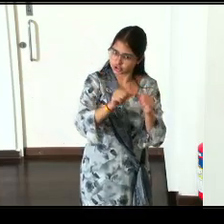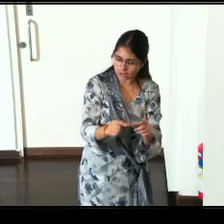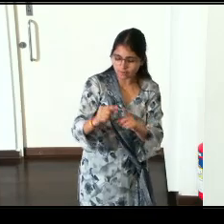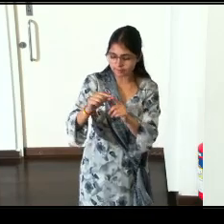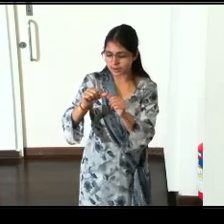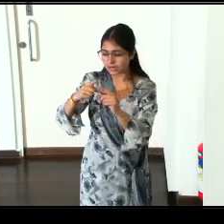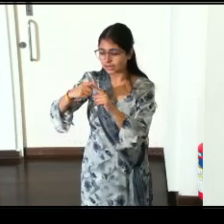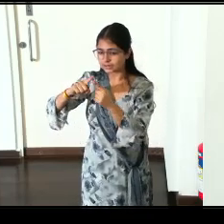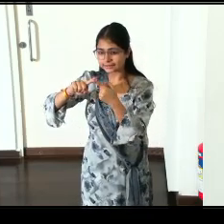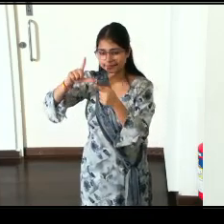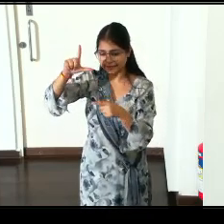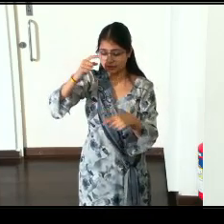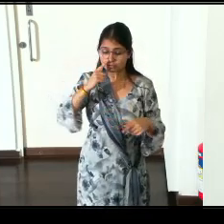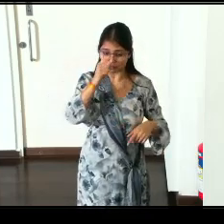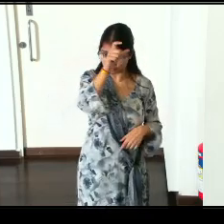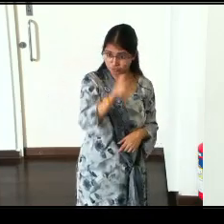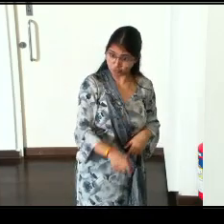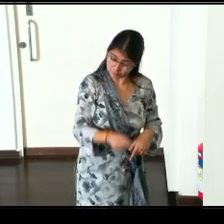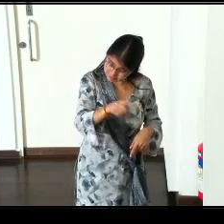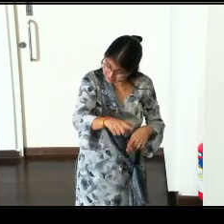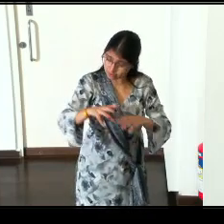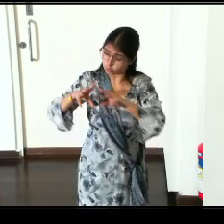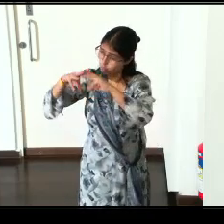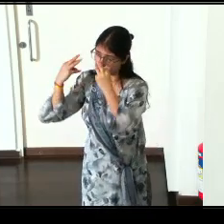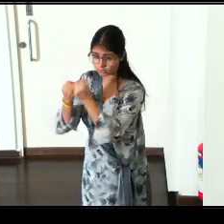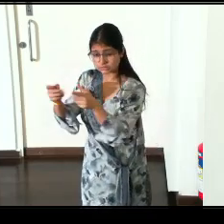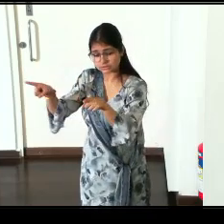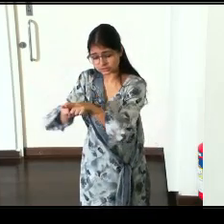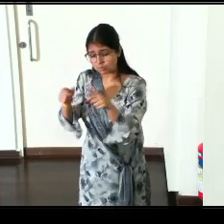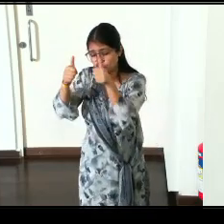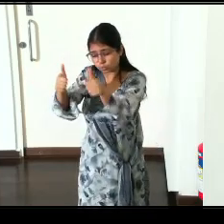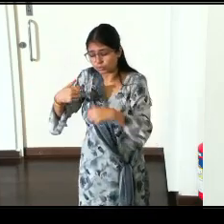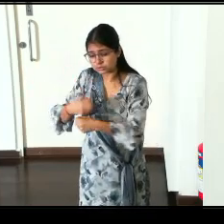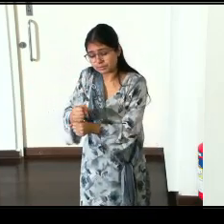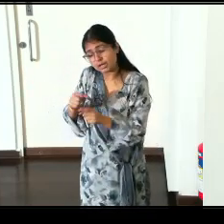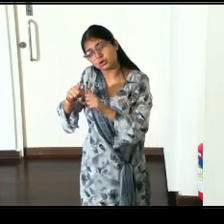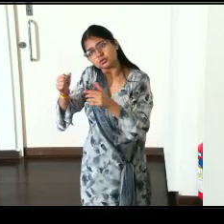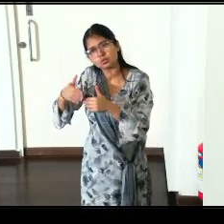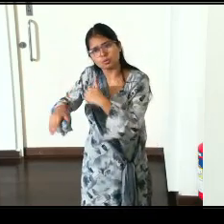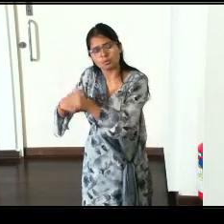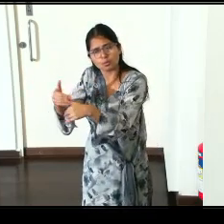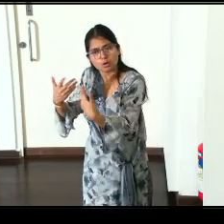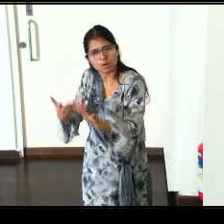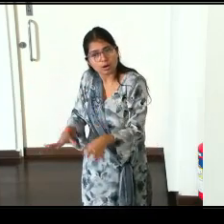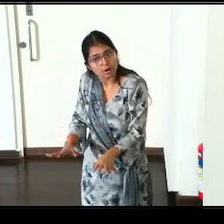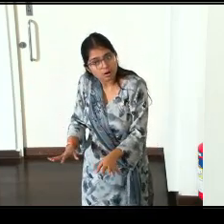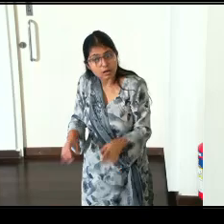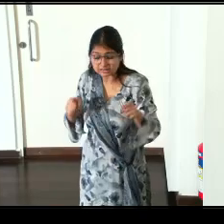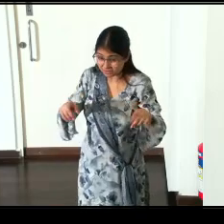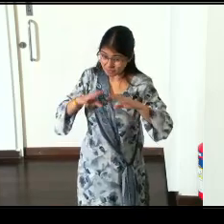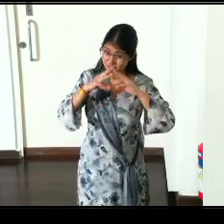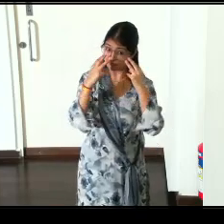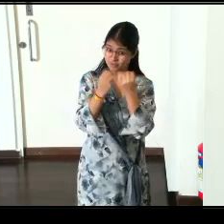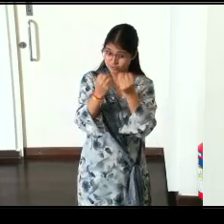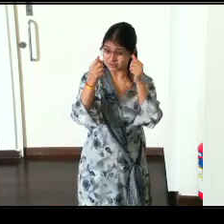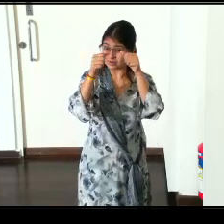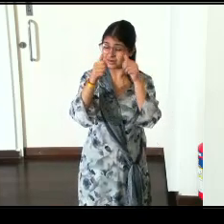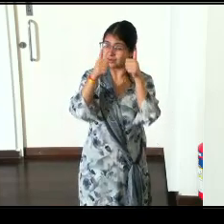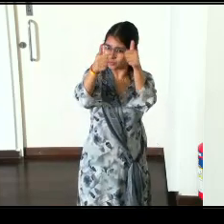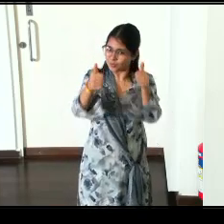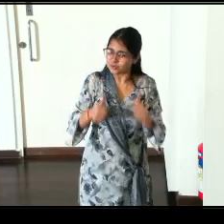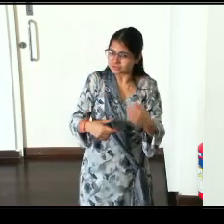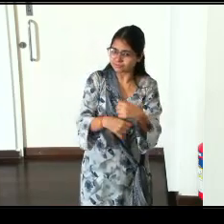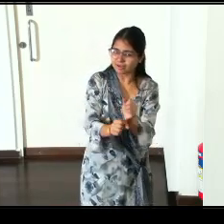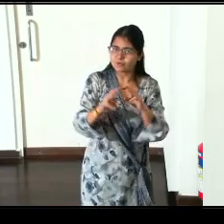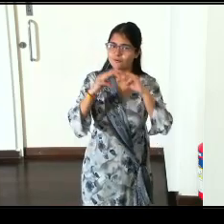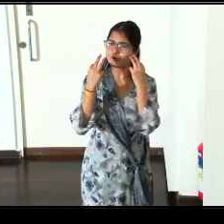a different kind of political moment, a way in which poster workshops were being conducted. So it wasn't as though